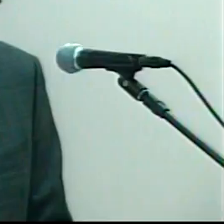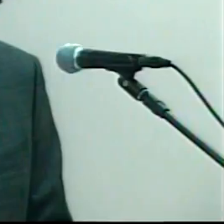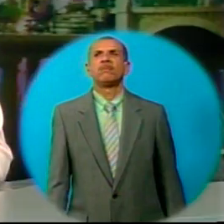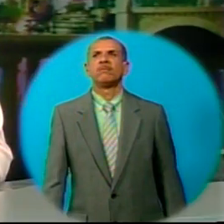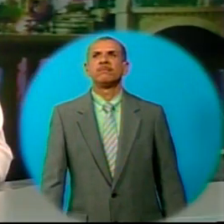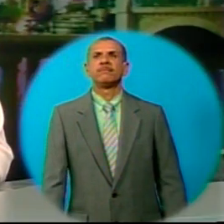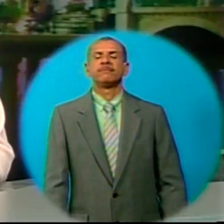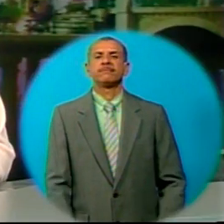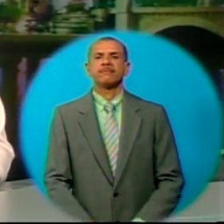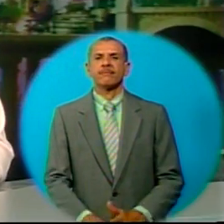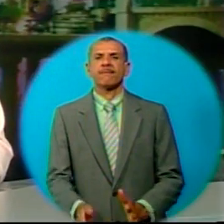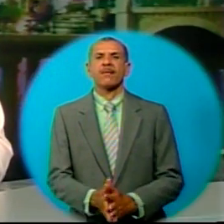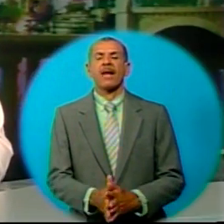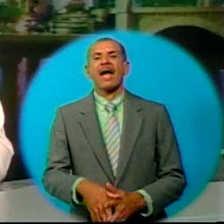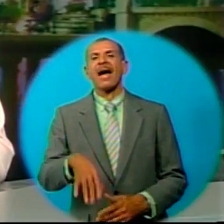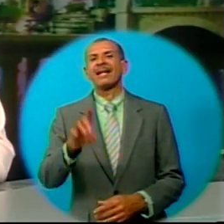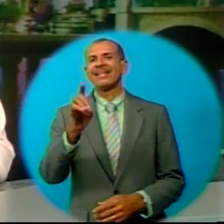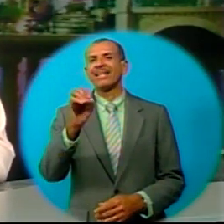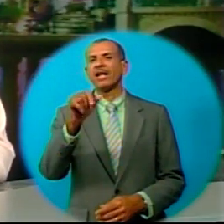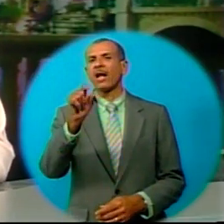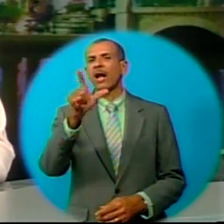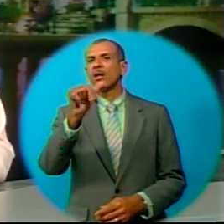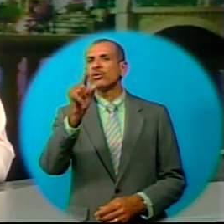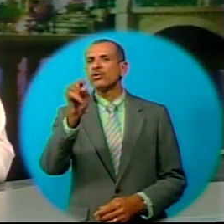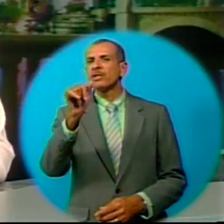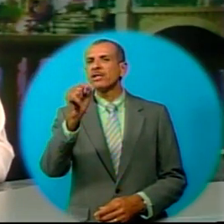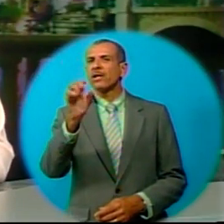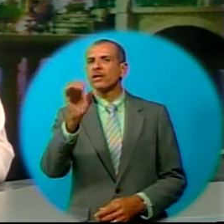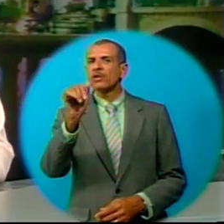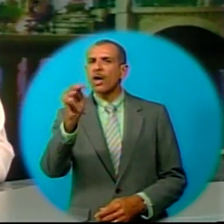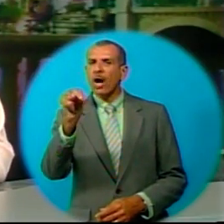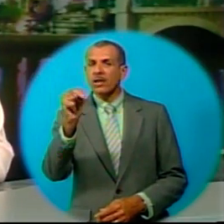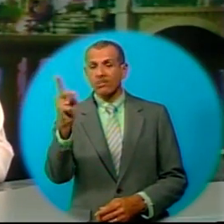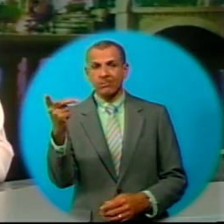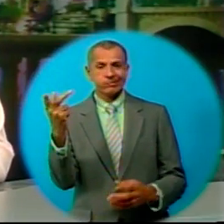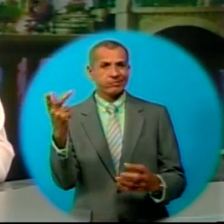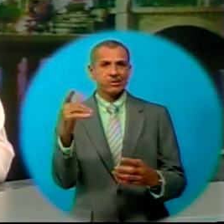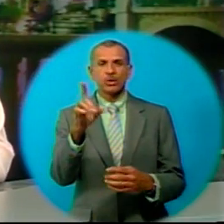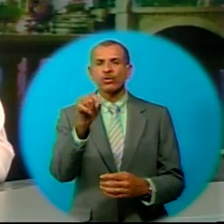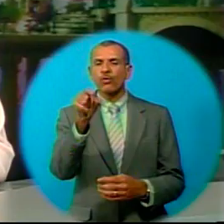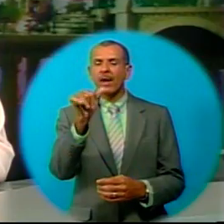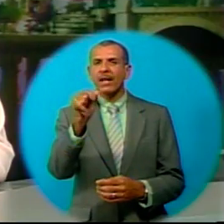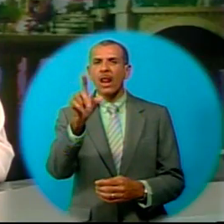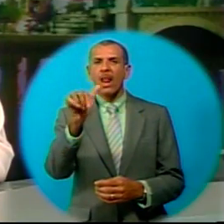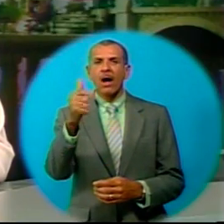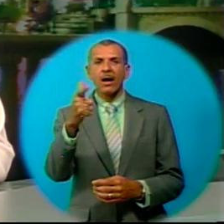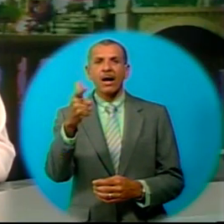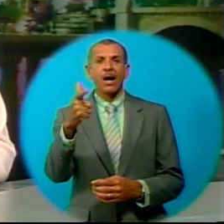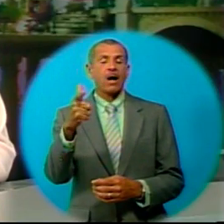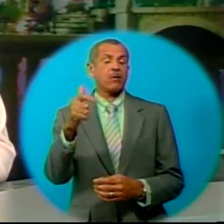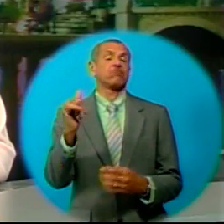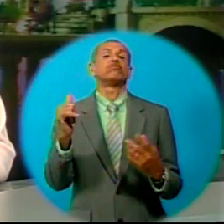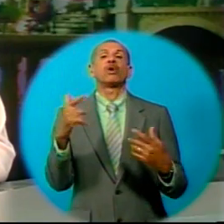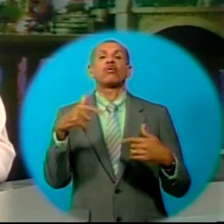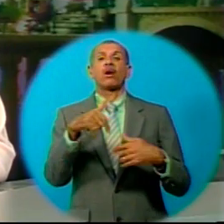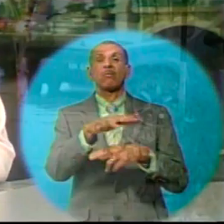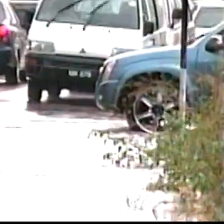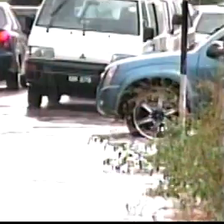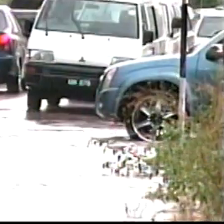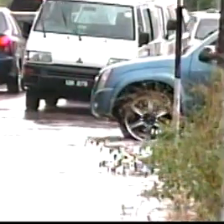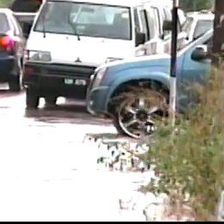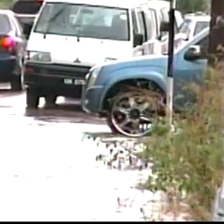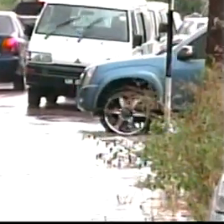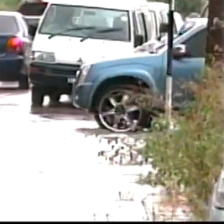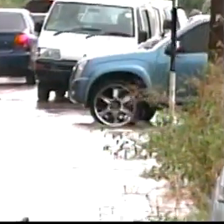thought. A deluge caused gridlock on some of the major roads in the city and around Barbados today. The flooding caused